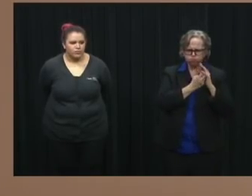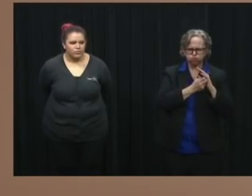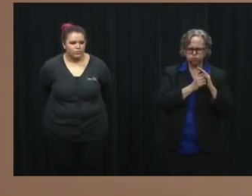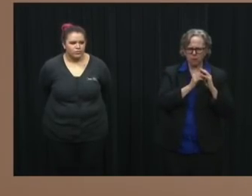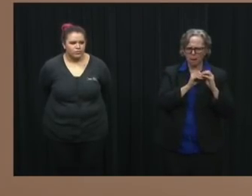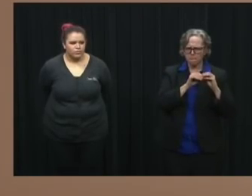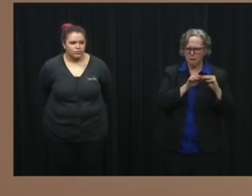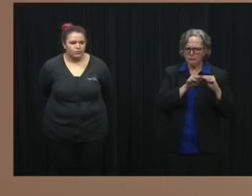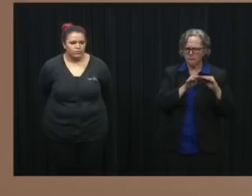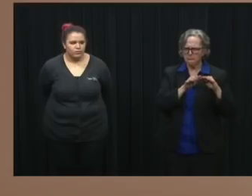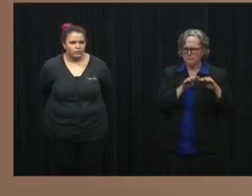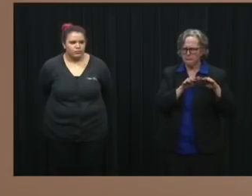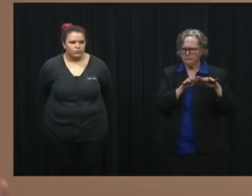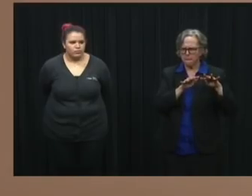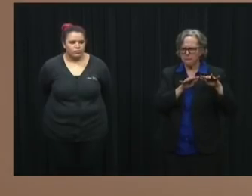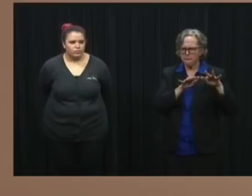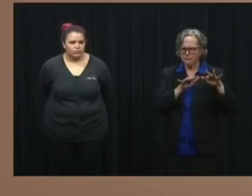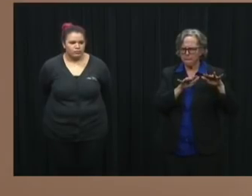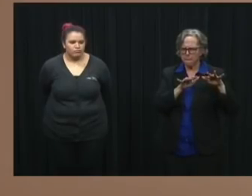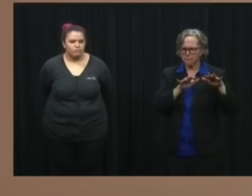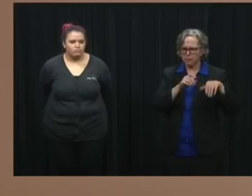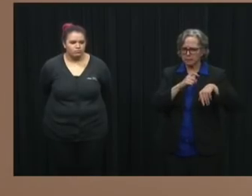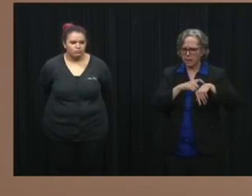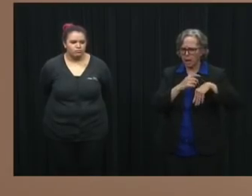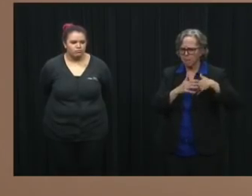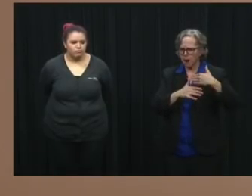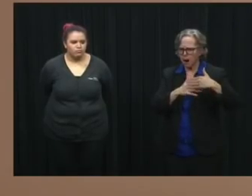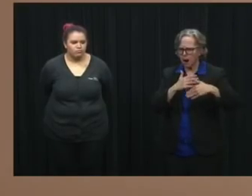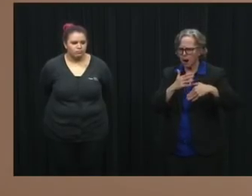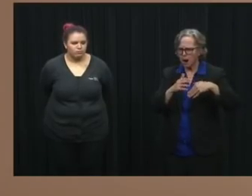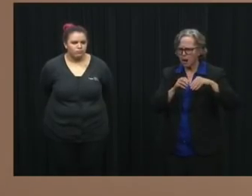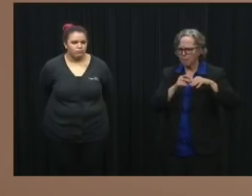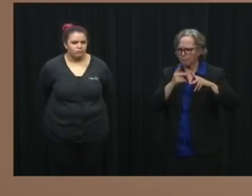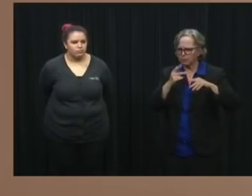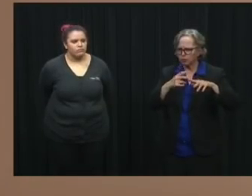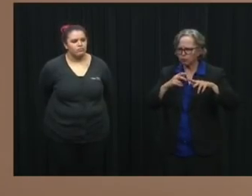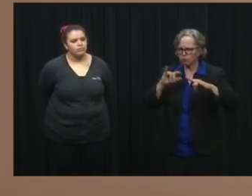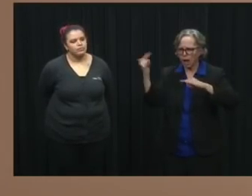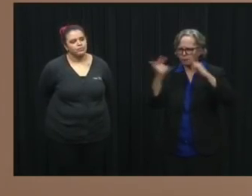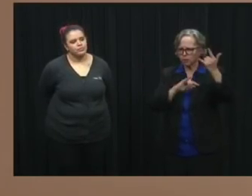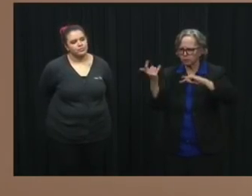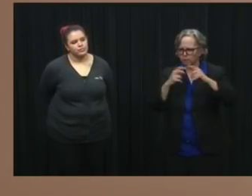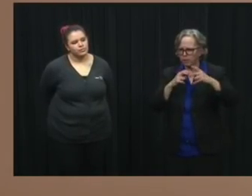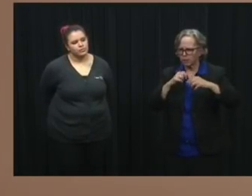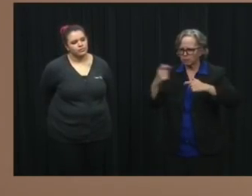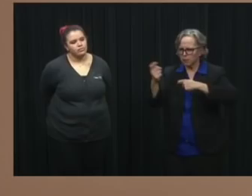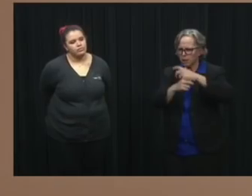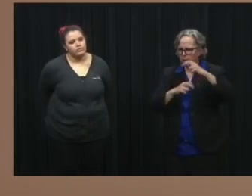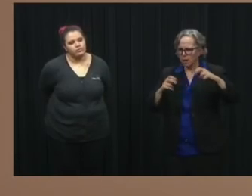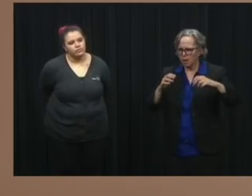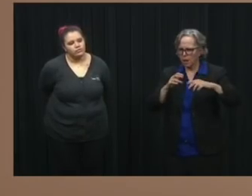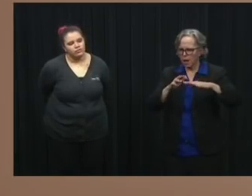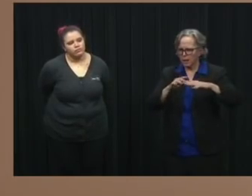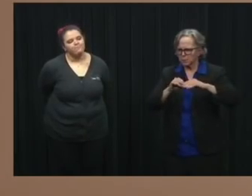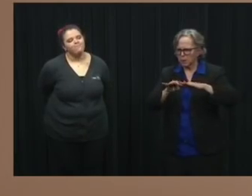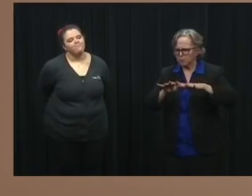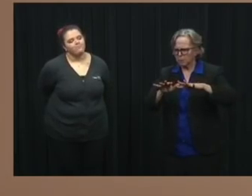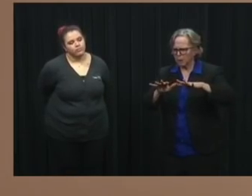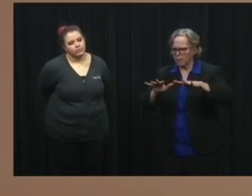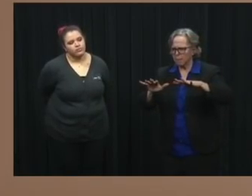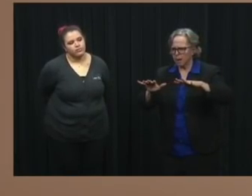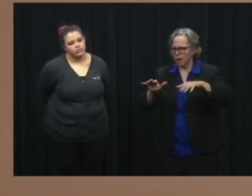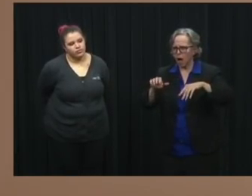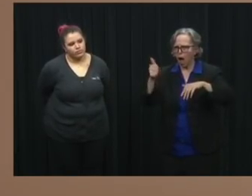more travel and the way this disease has spread, sort of the countries that are coming on later often have